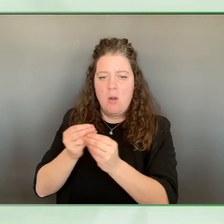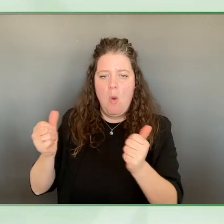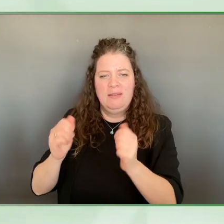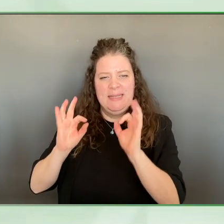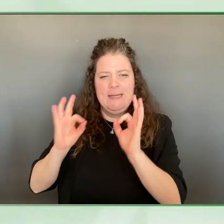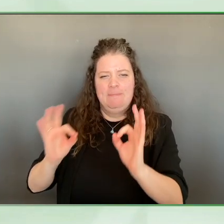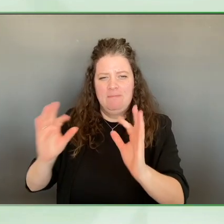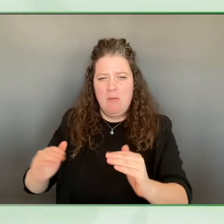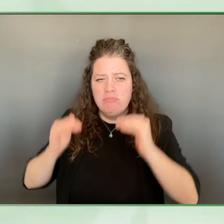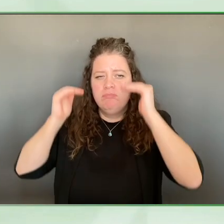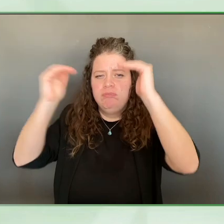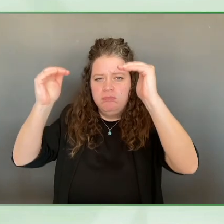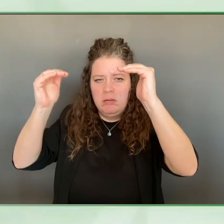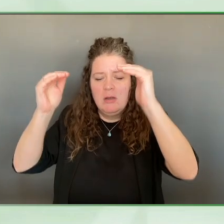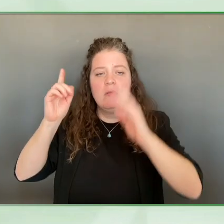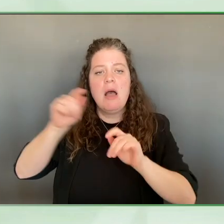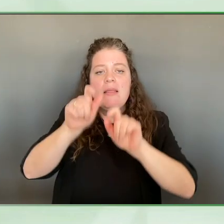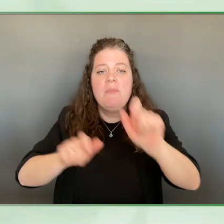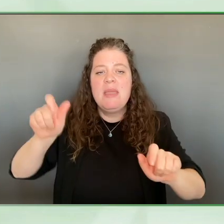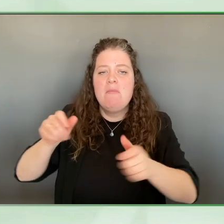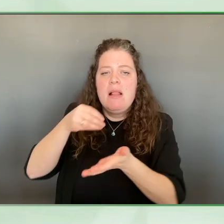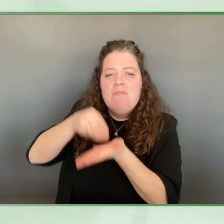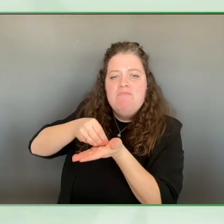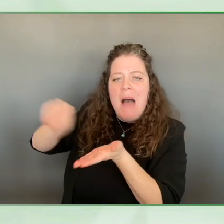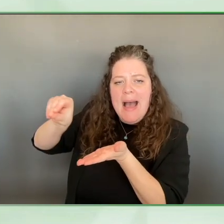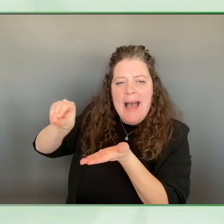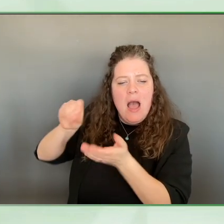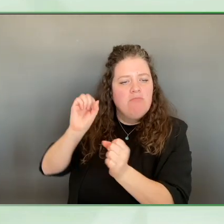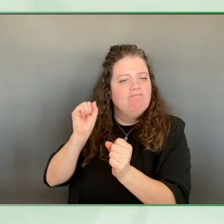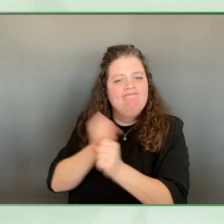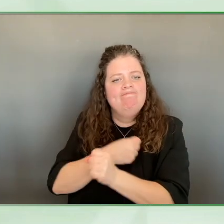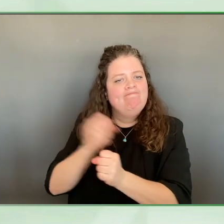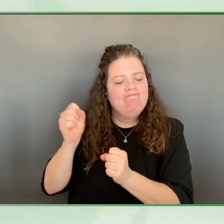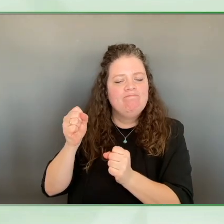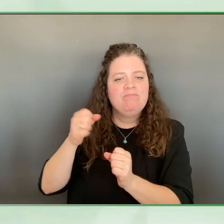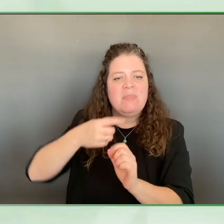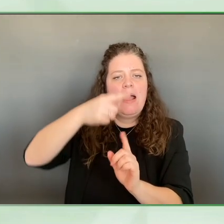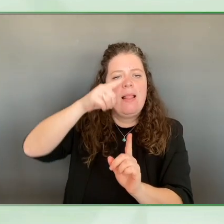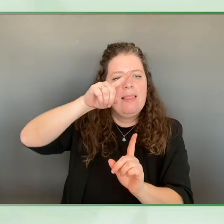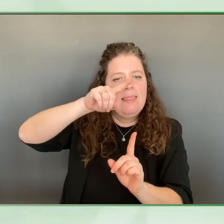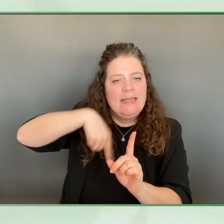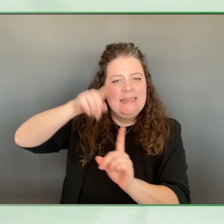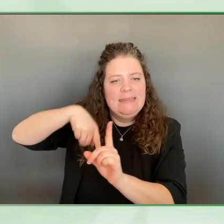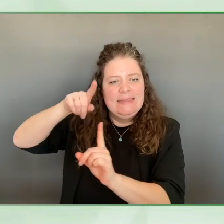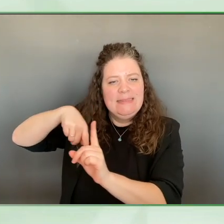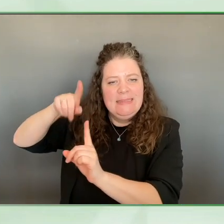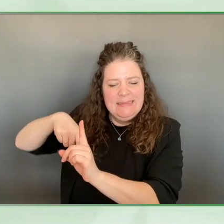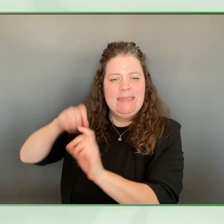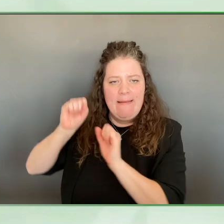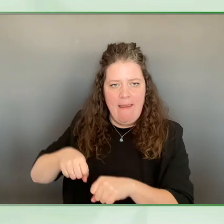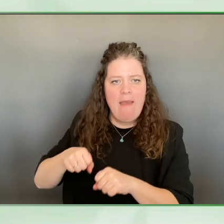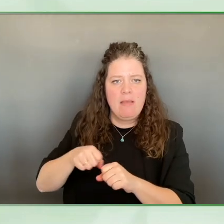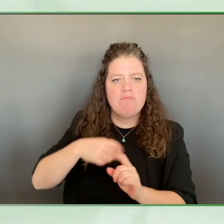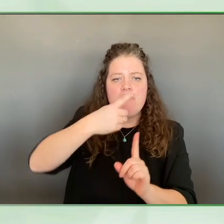people that were not really linked to the bank system, because they had